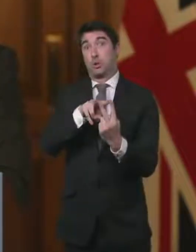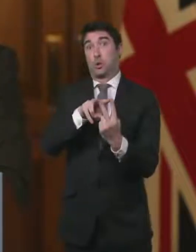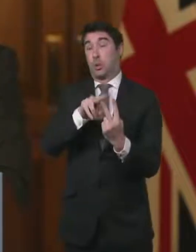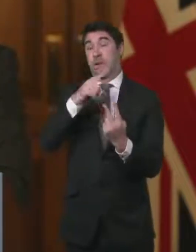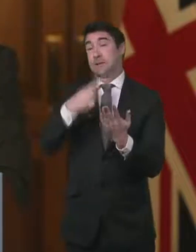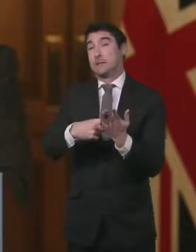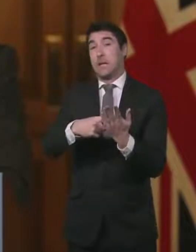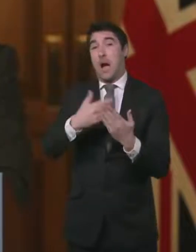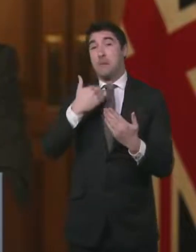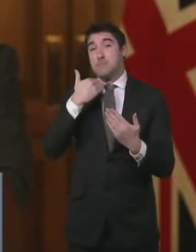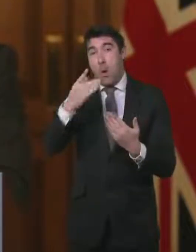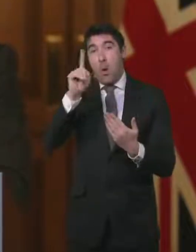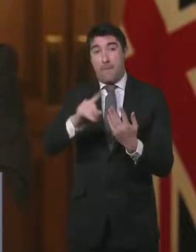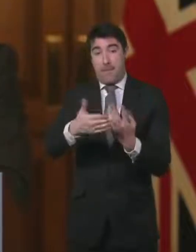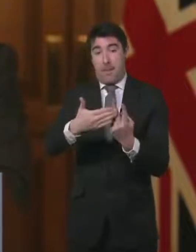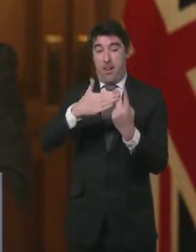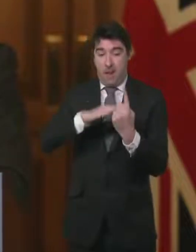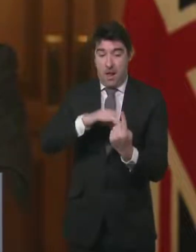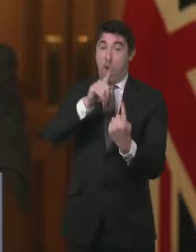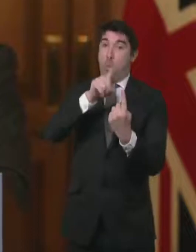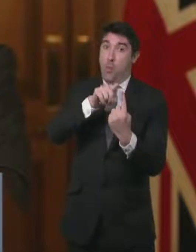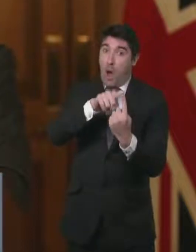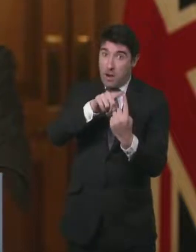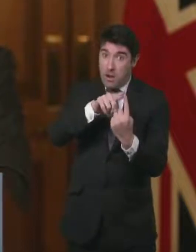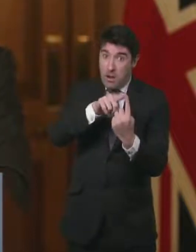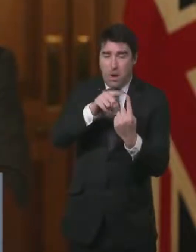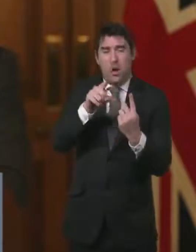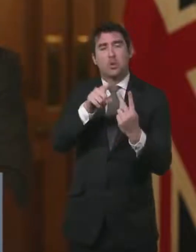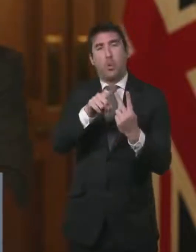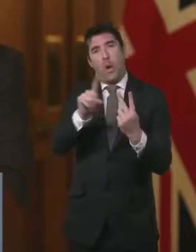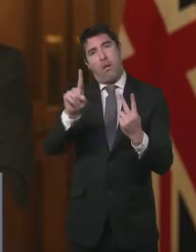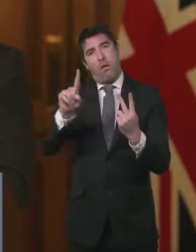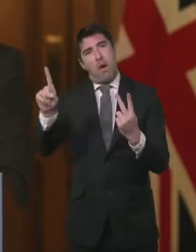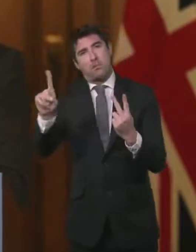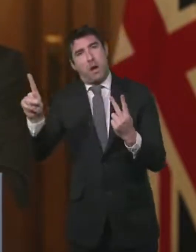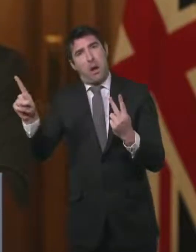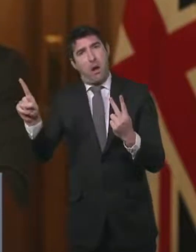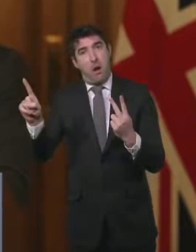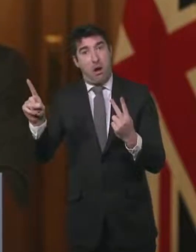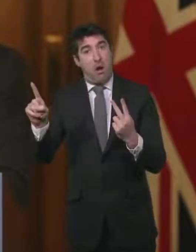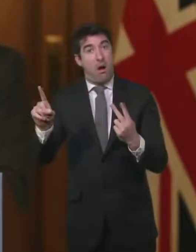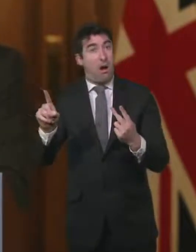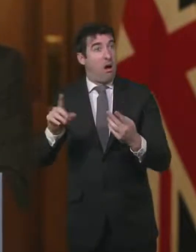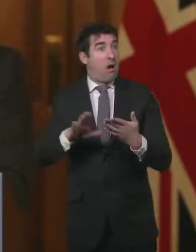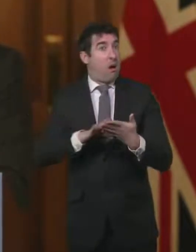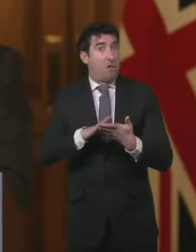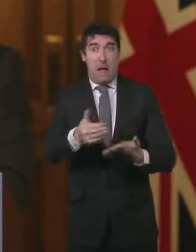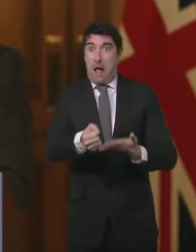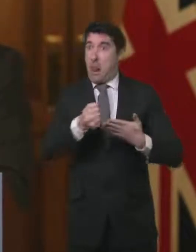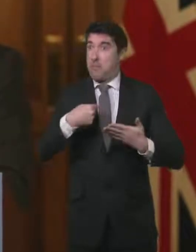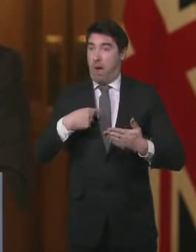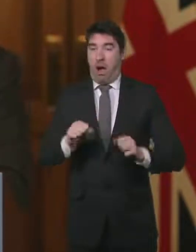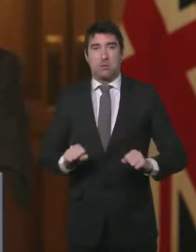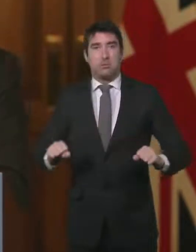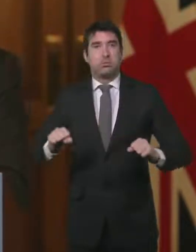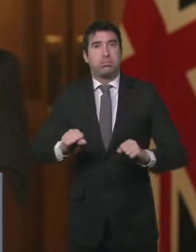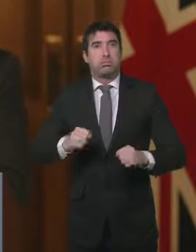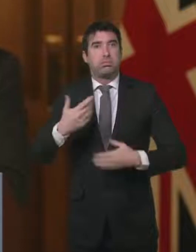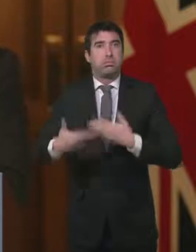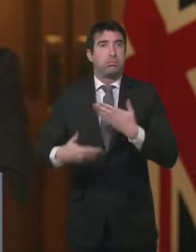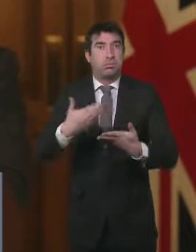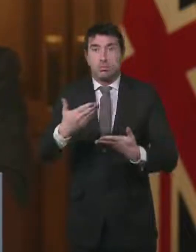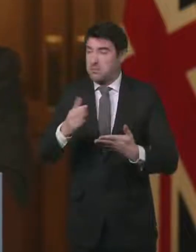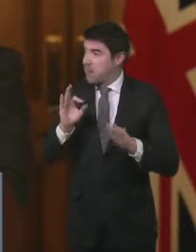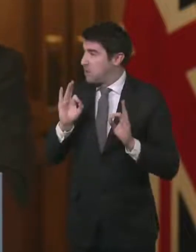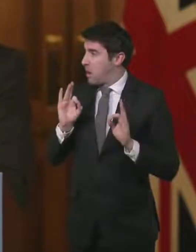many people as possible is encouraging. But is there anything either would like to add to that one?